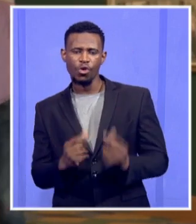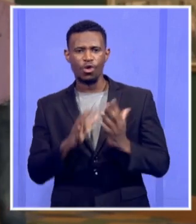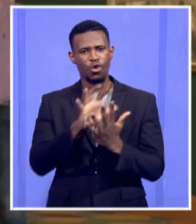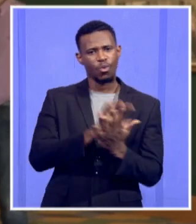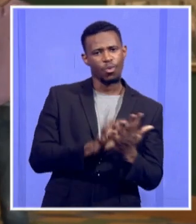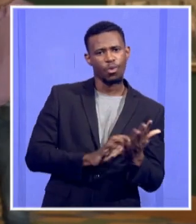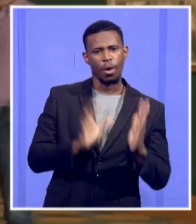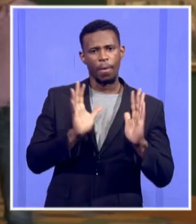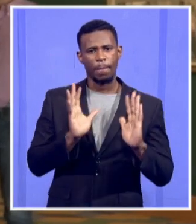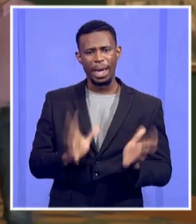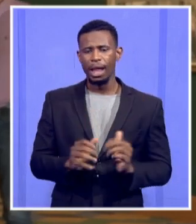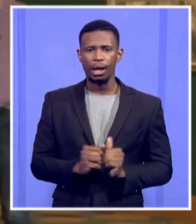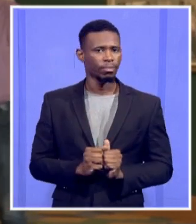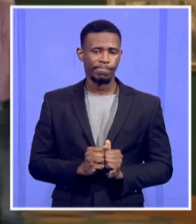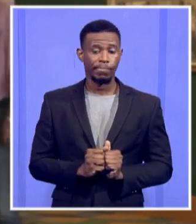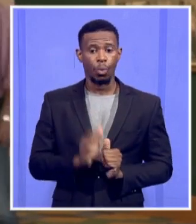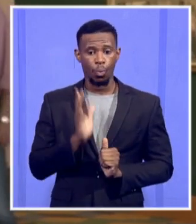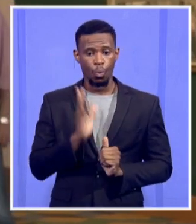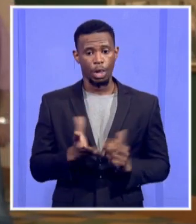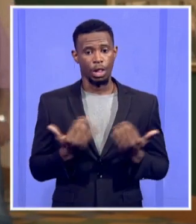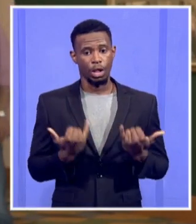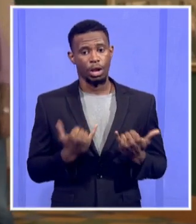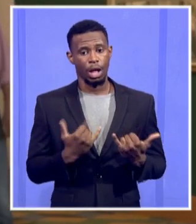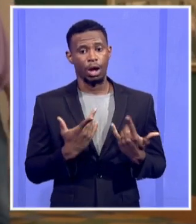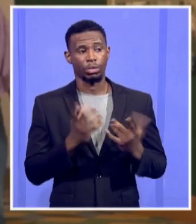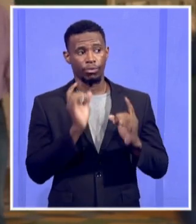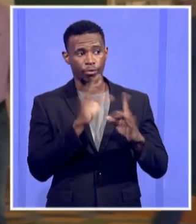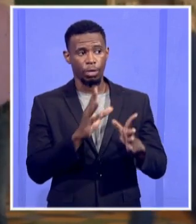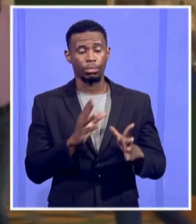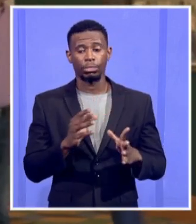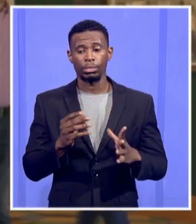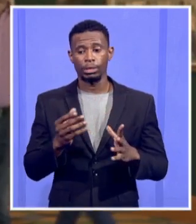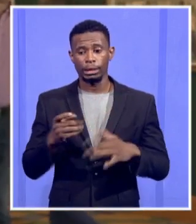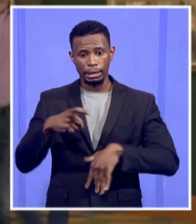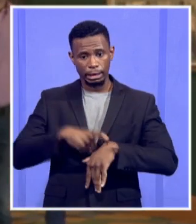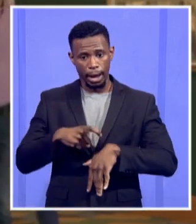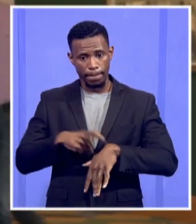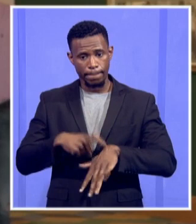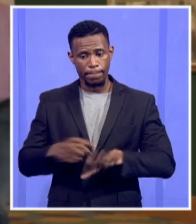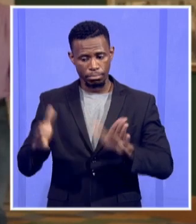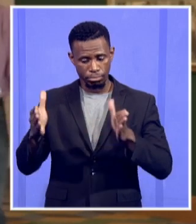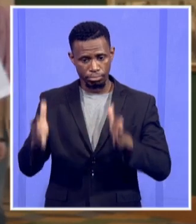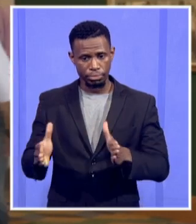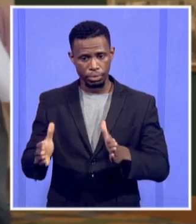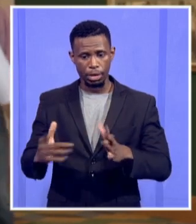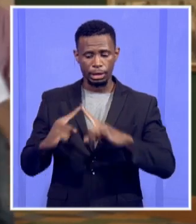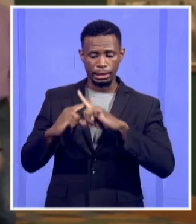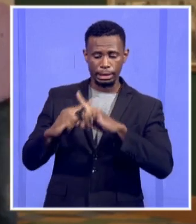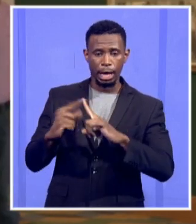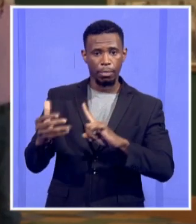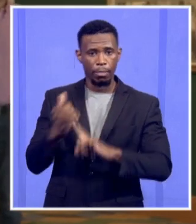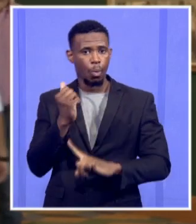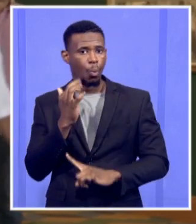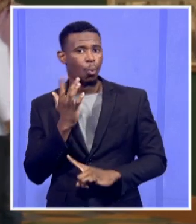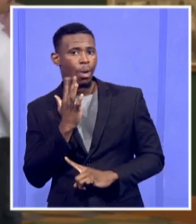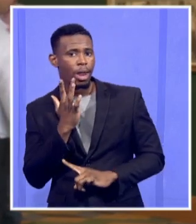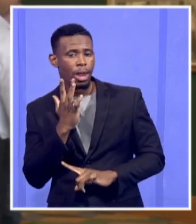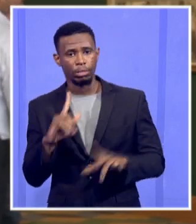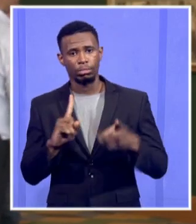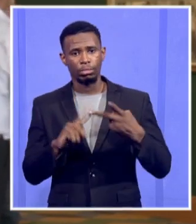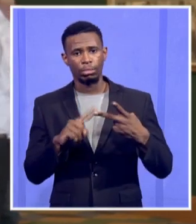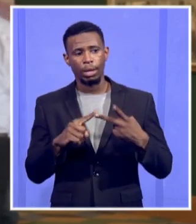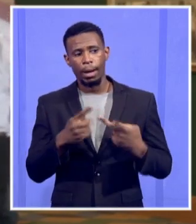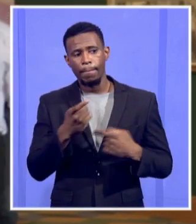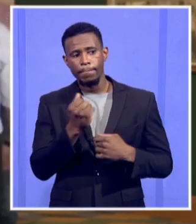going to push for timeframes and targets and specific amounts and specific projects for implementation. As